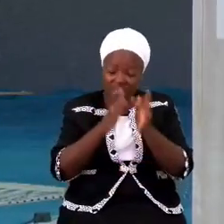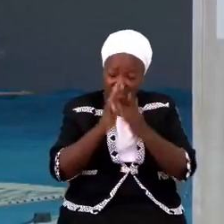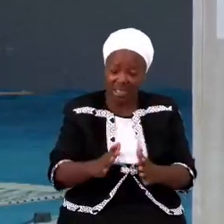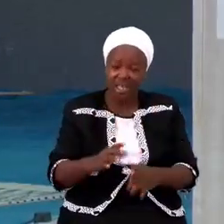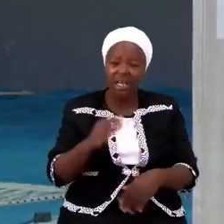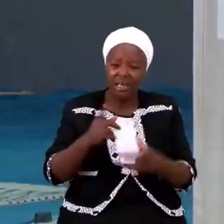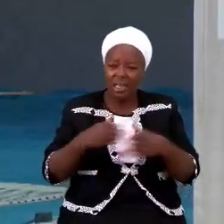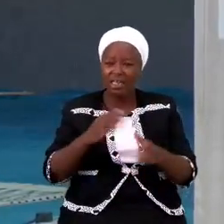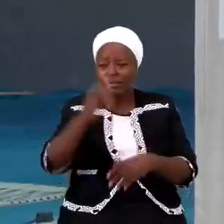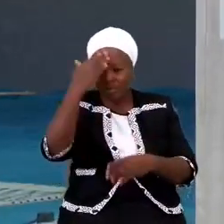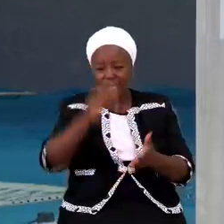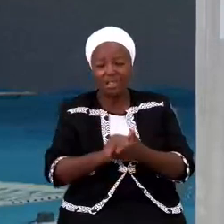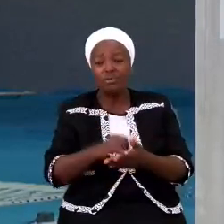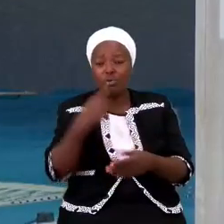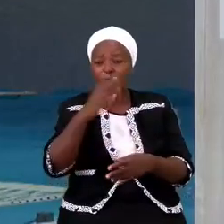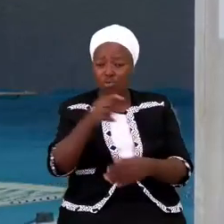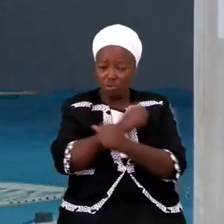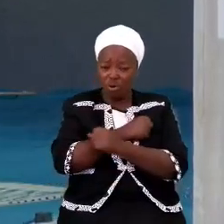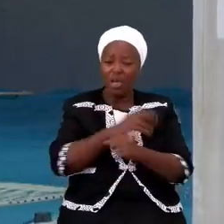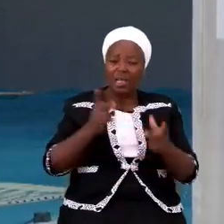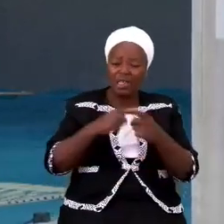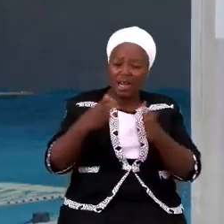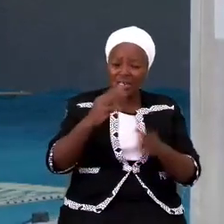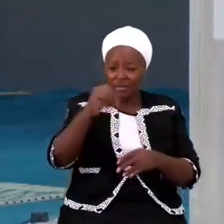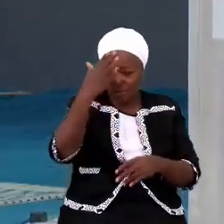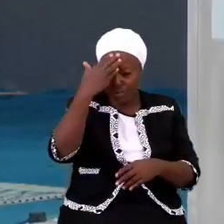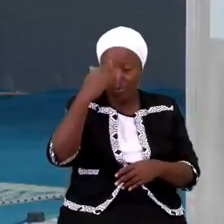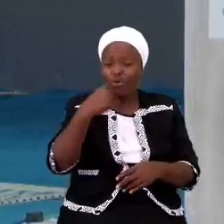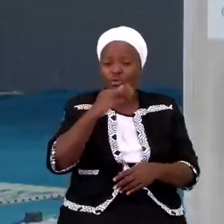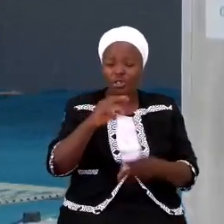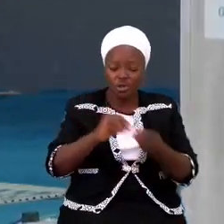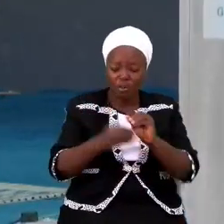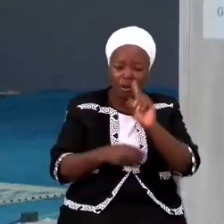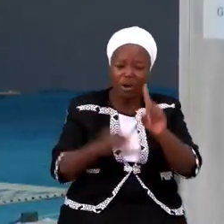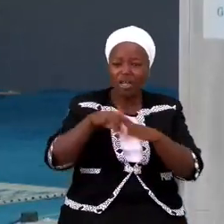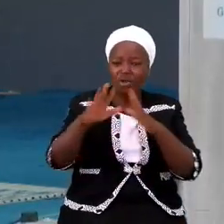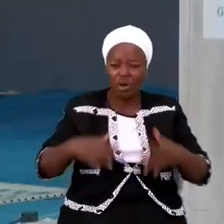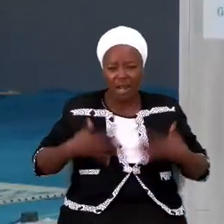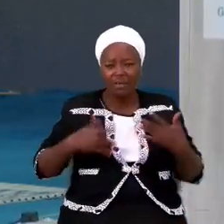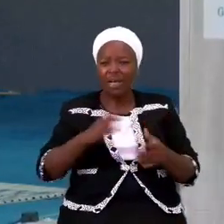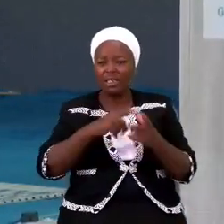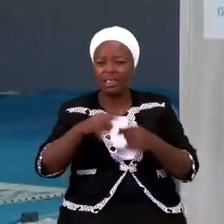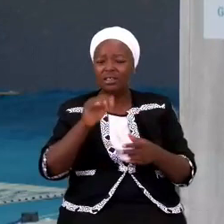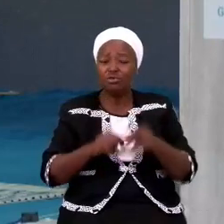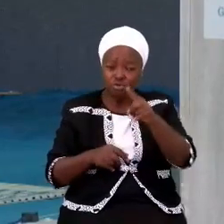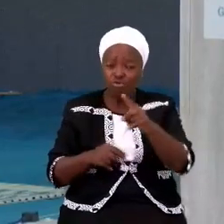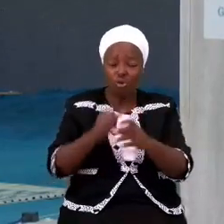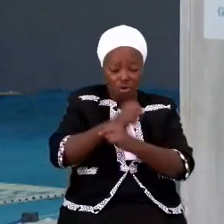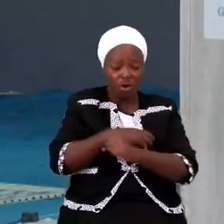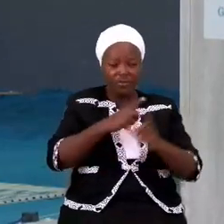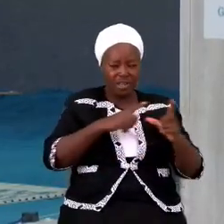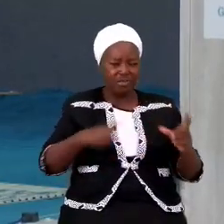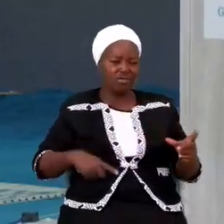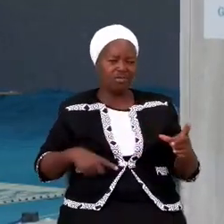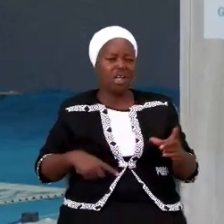he loved me. He died on the cross. And when he died on the cross, that shameful death, it was